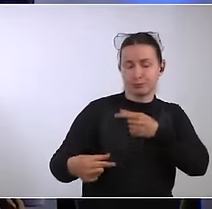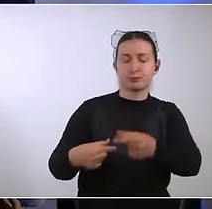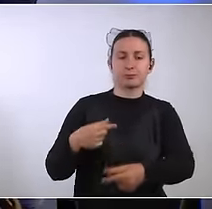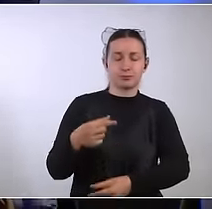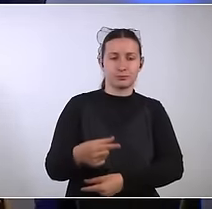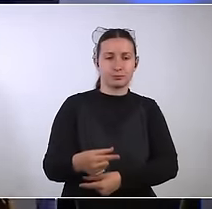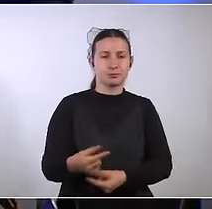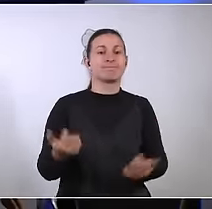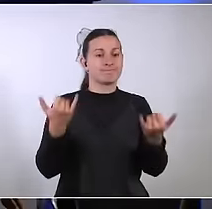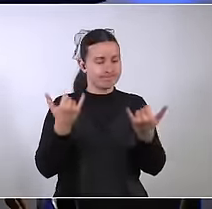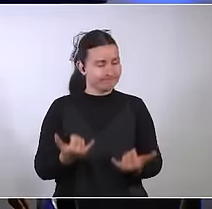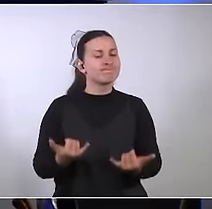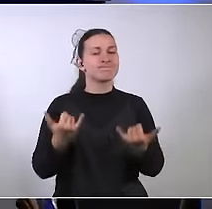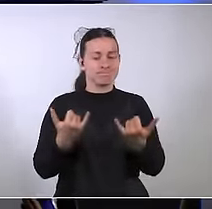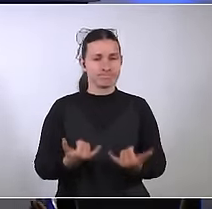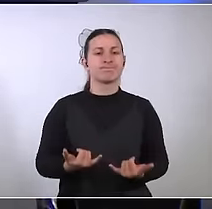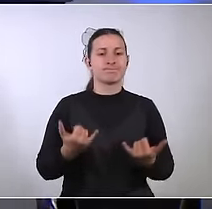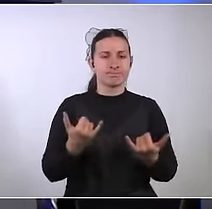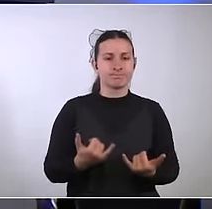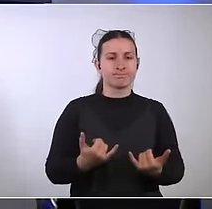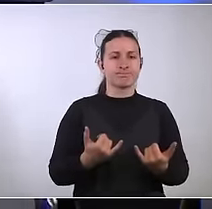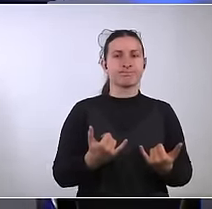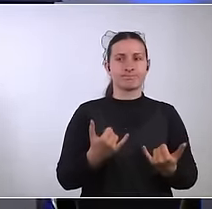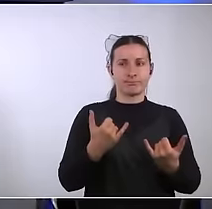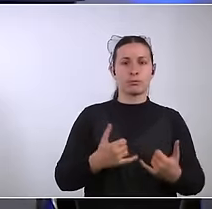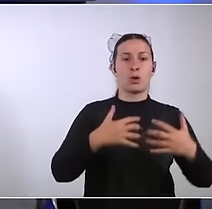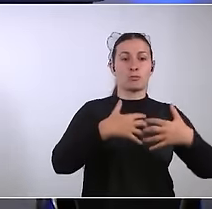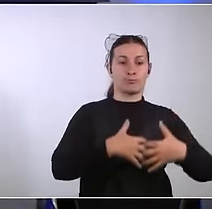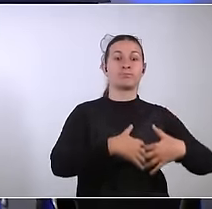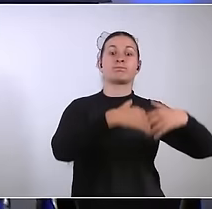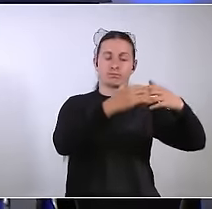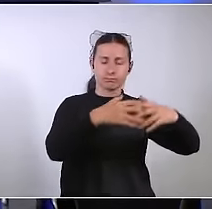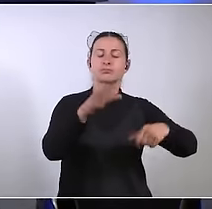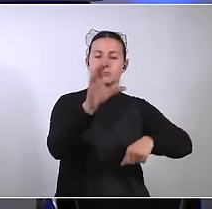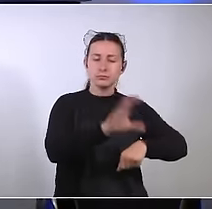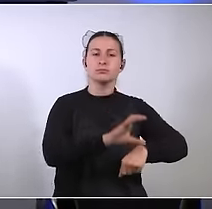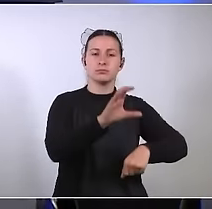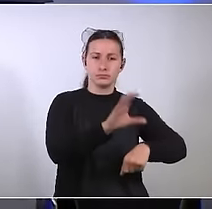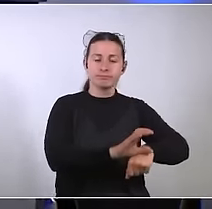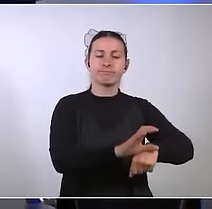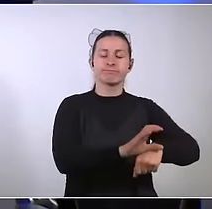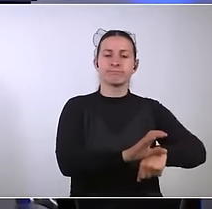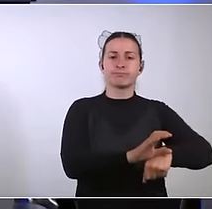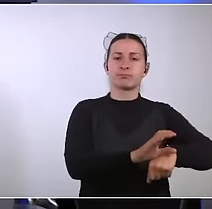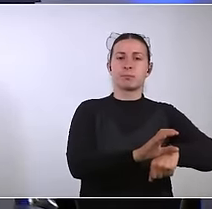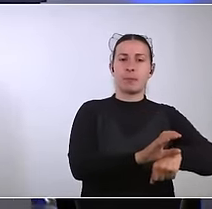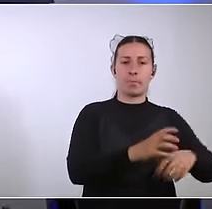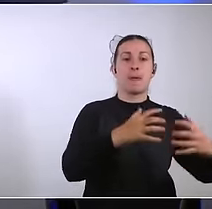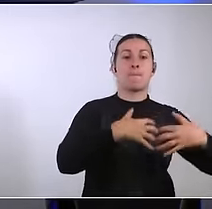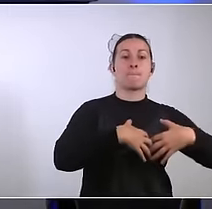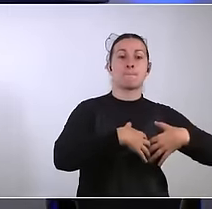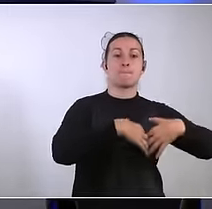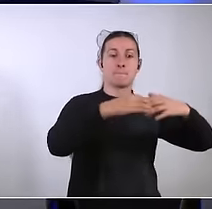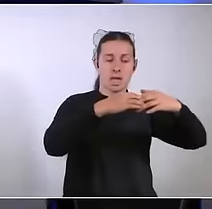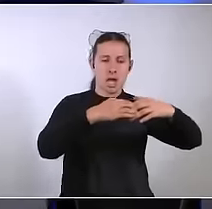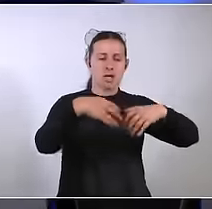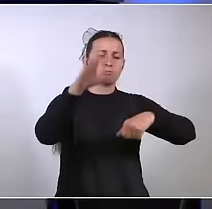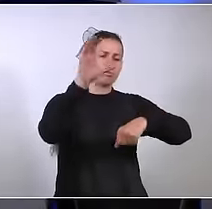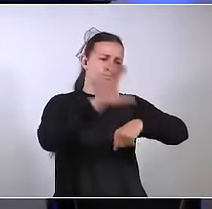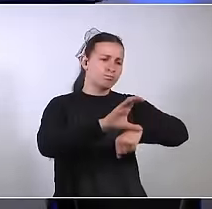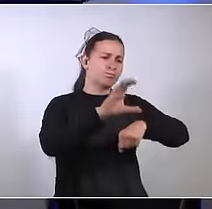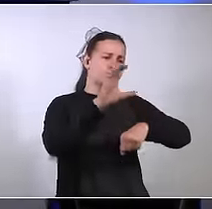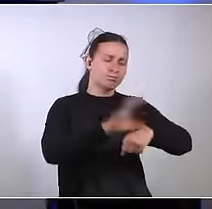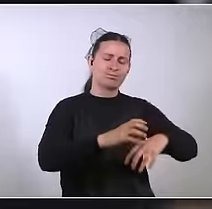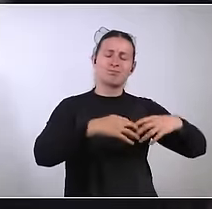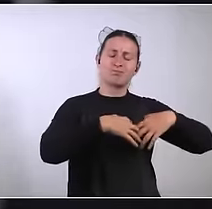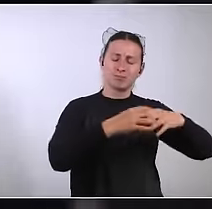momento para ser construidores y edificadores del reino de Dios. That we be builders of the King